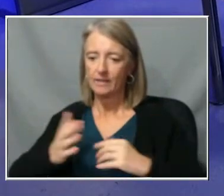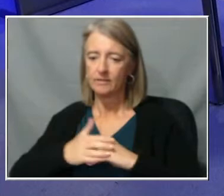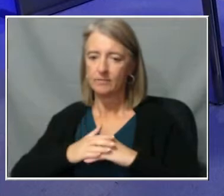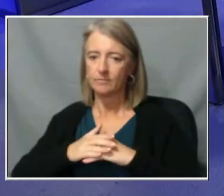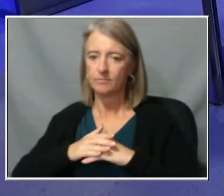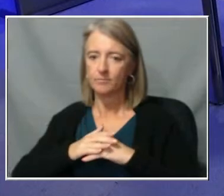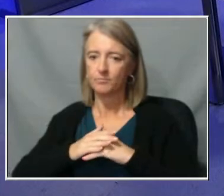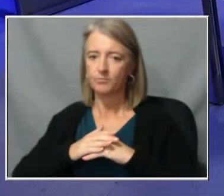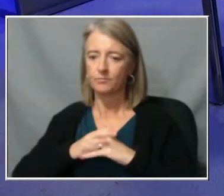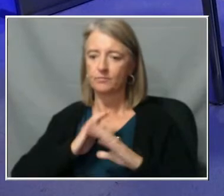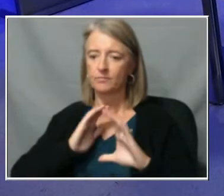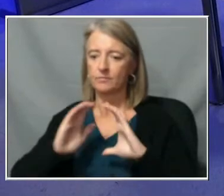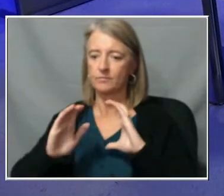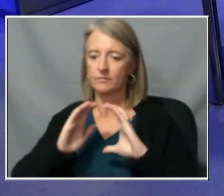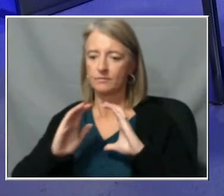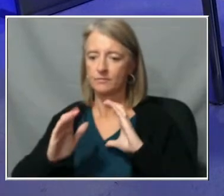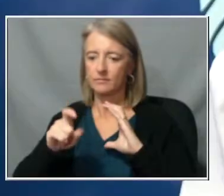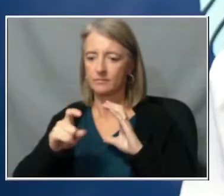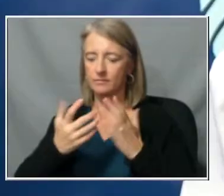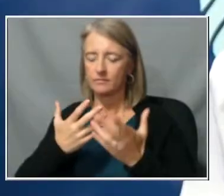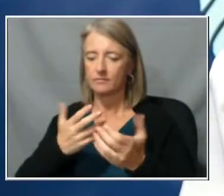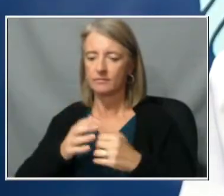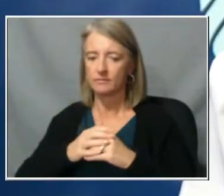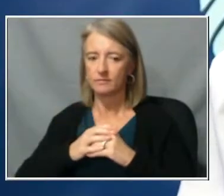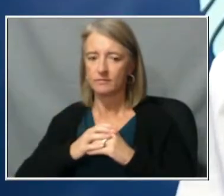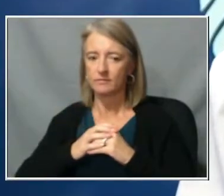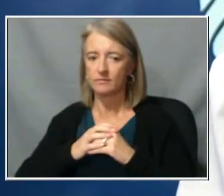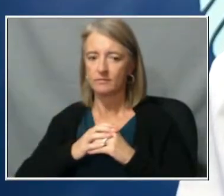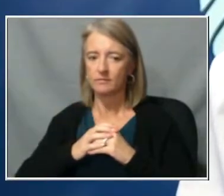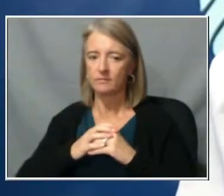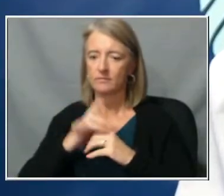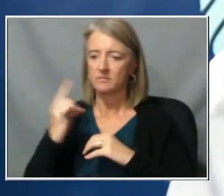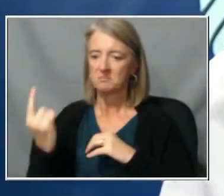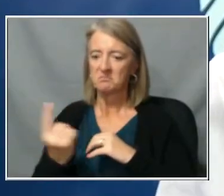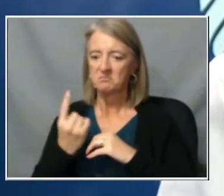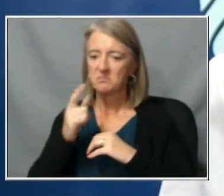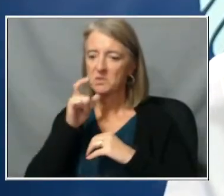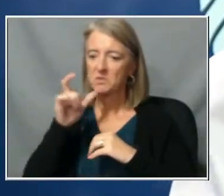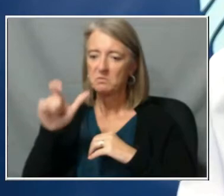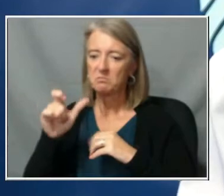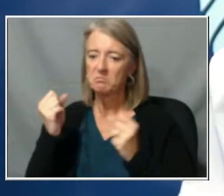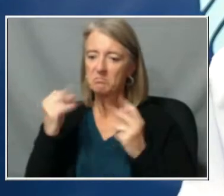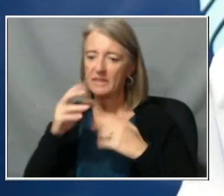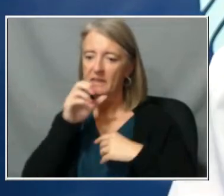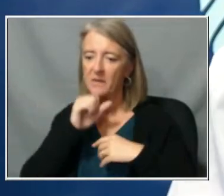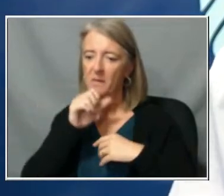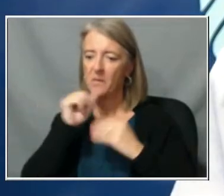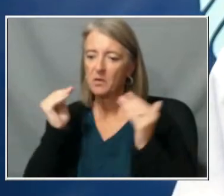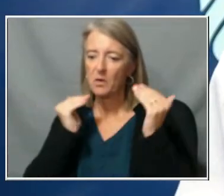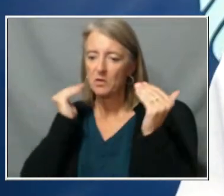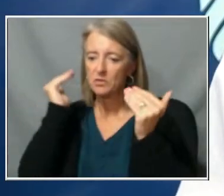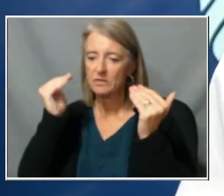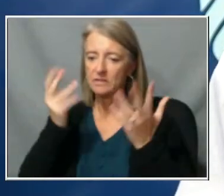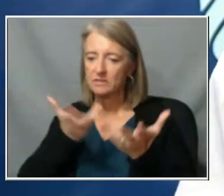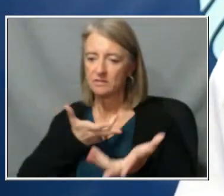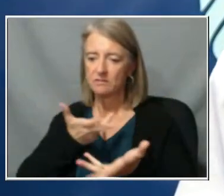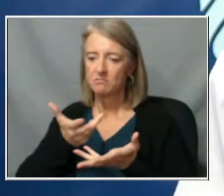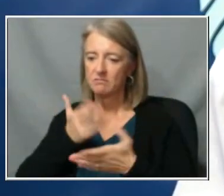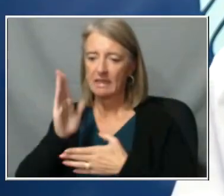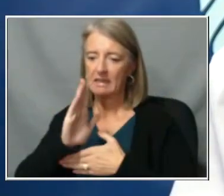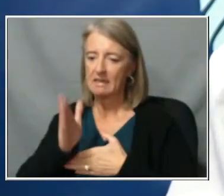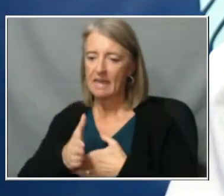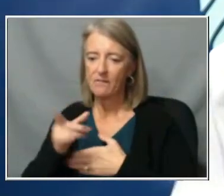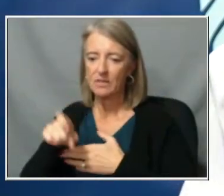they're conversations that need to be had. Yes, and they don't always need to be had. There are many older adults for whom this conversation never has to